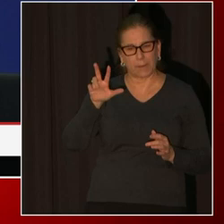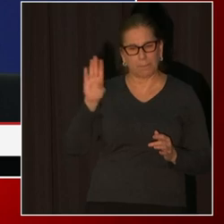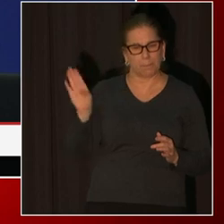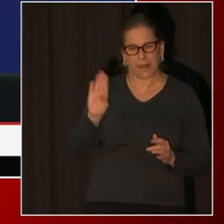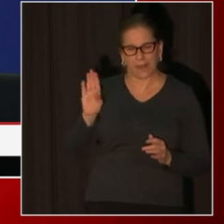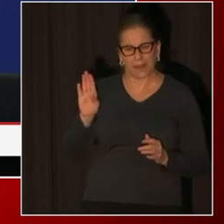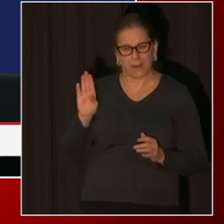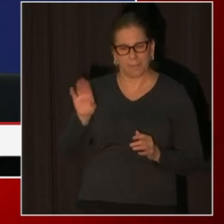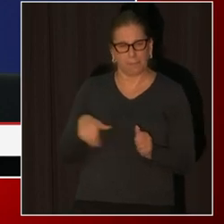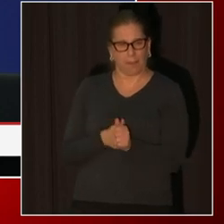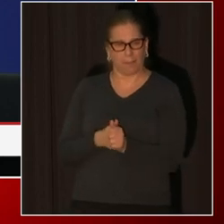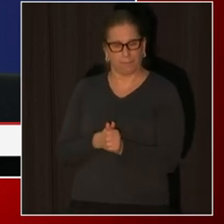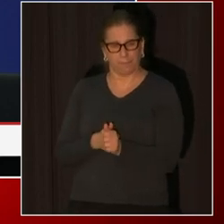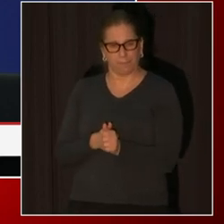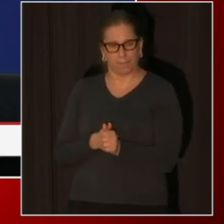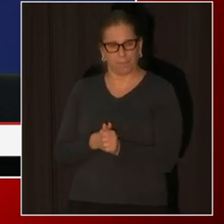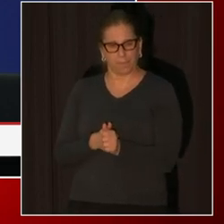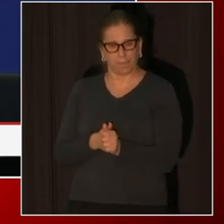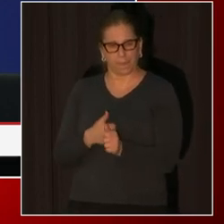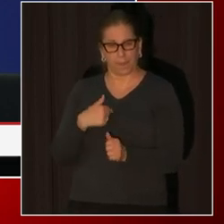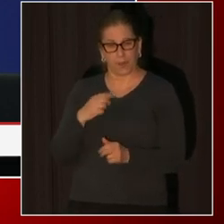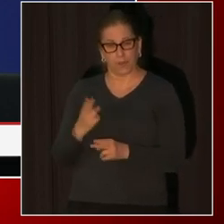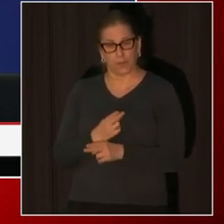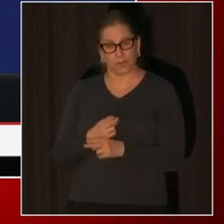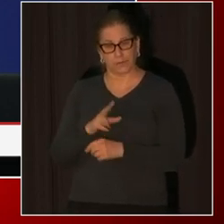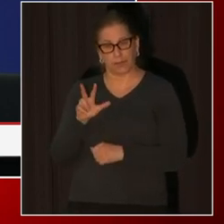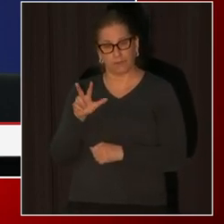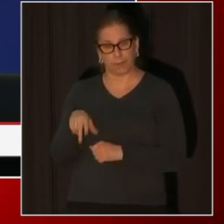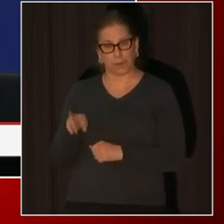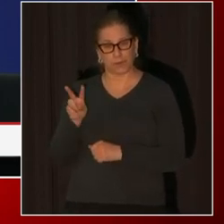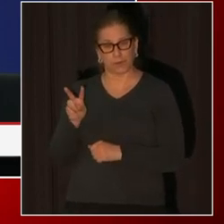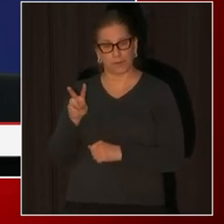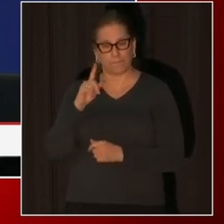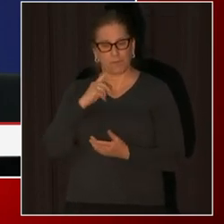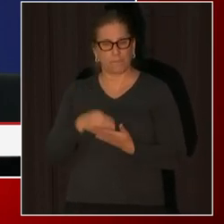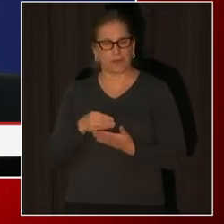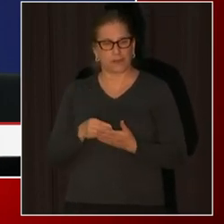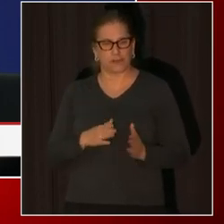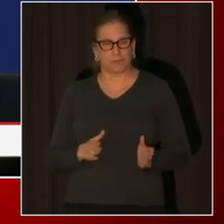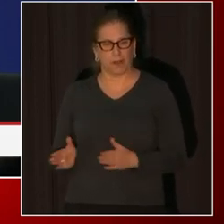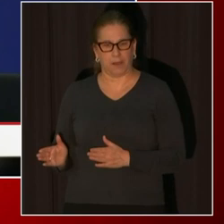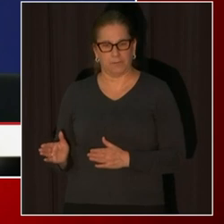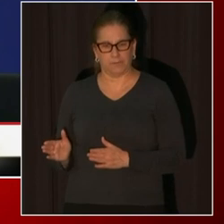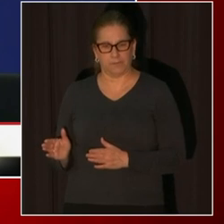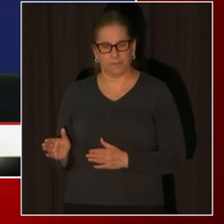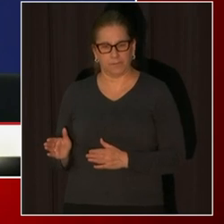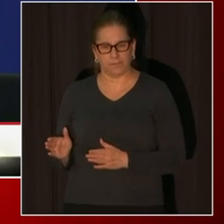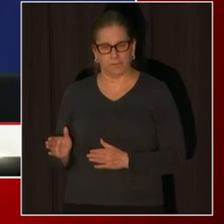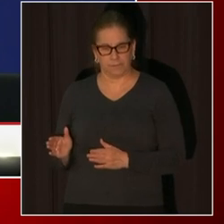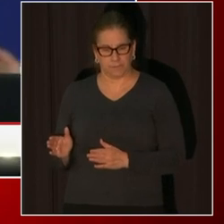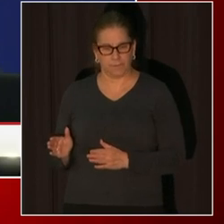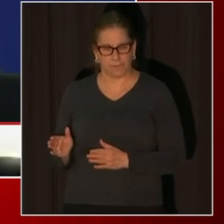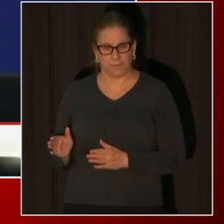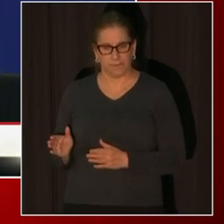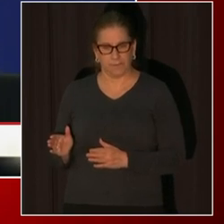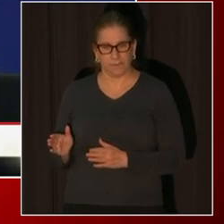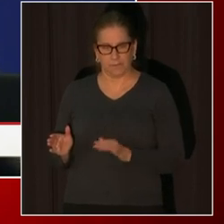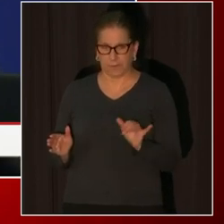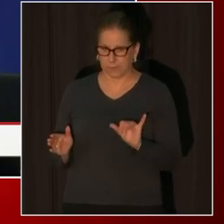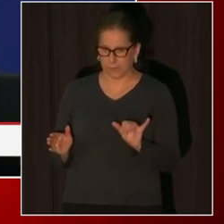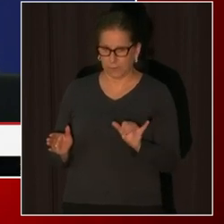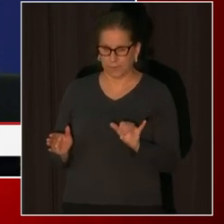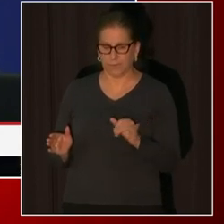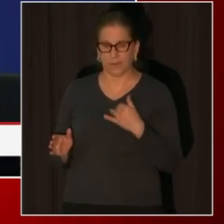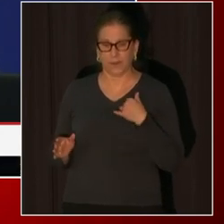of them during the financial planning period, prudently. We're using the ones that we need that are available